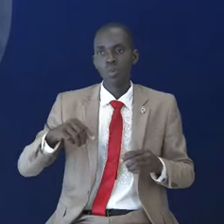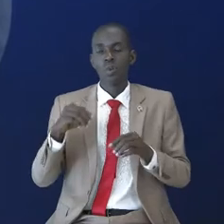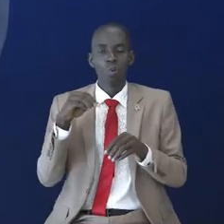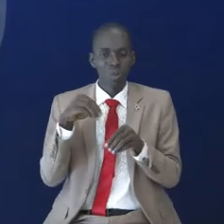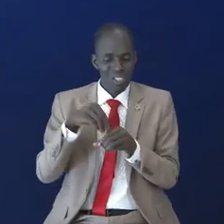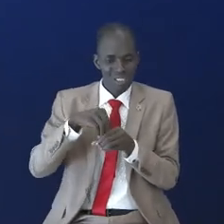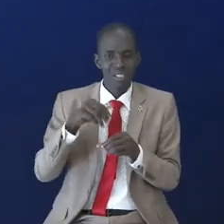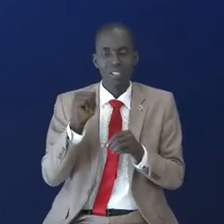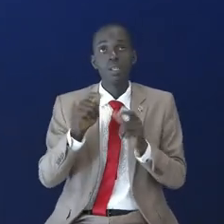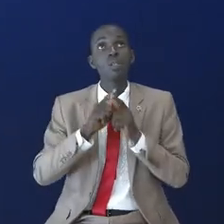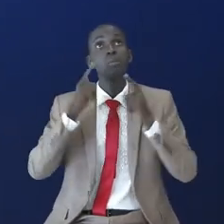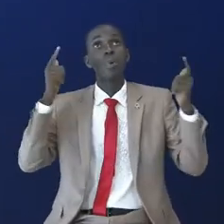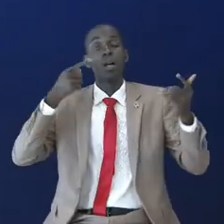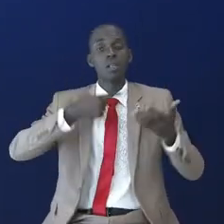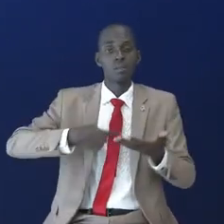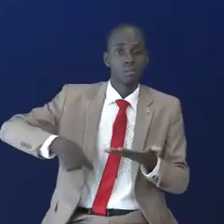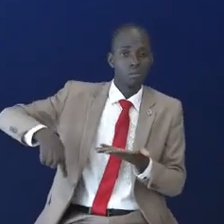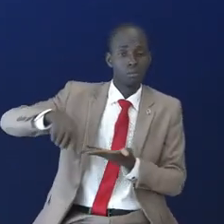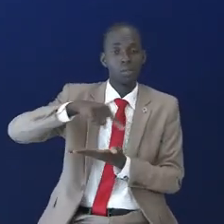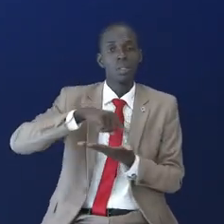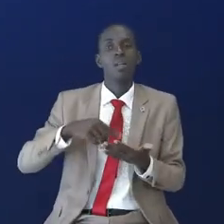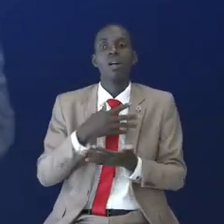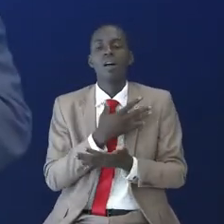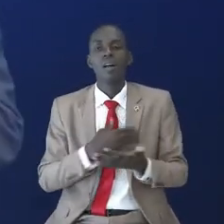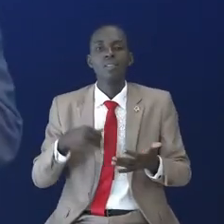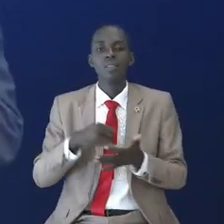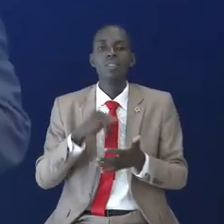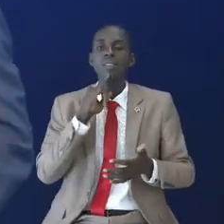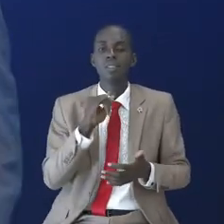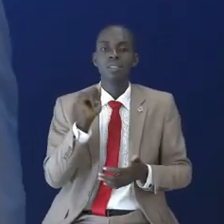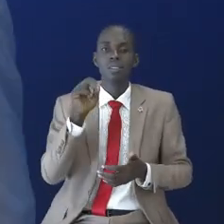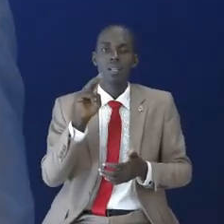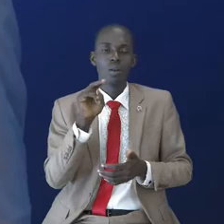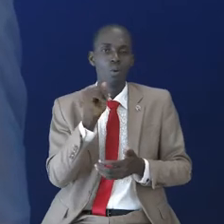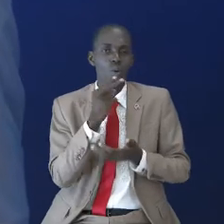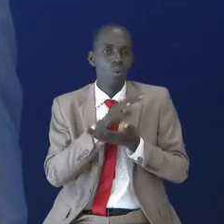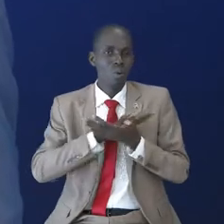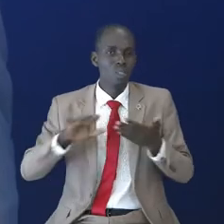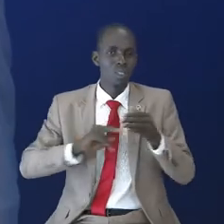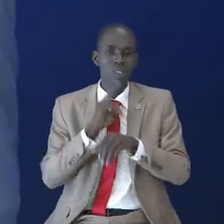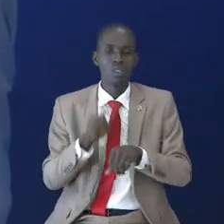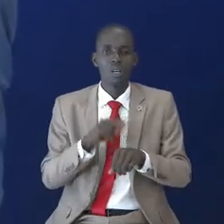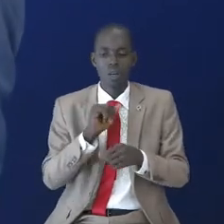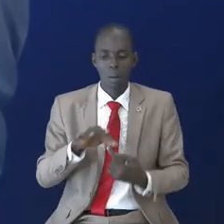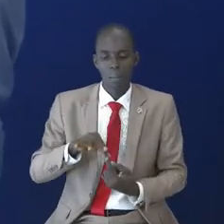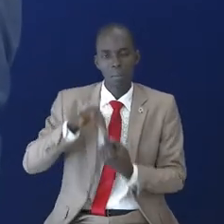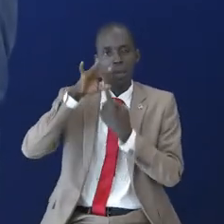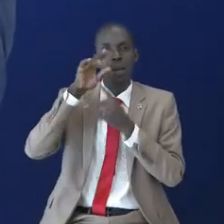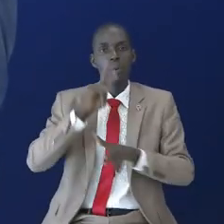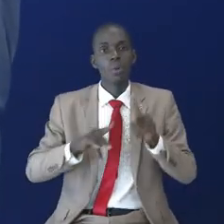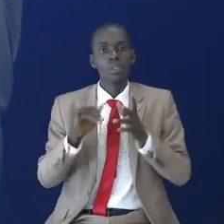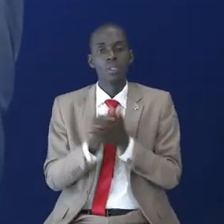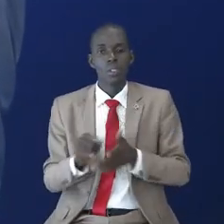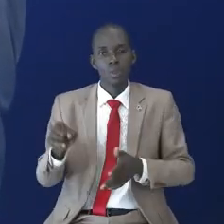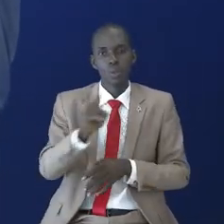bigger circle, and it's an holy nation, a peculiar people, that he should